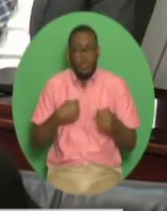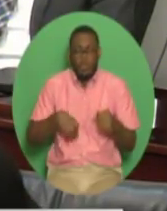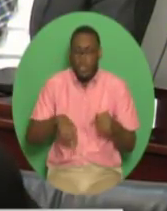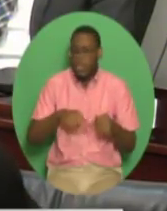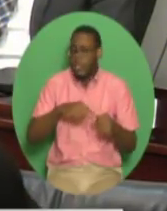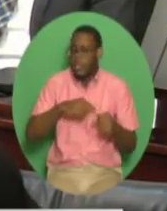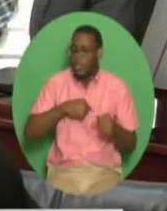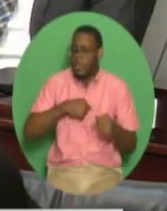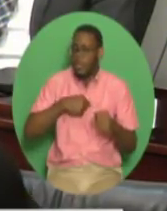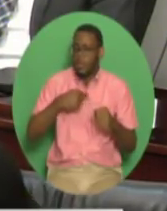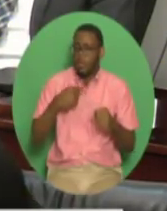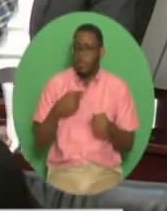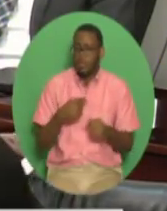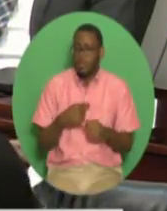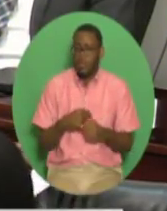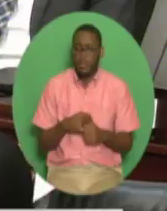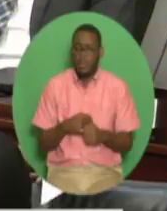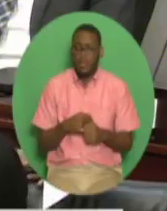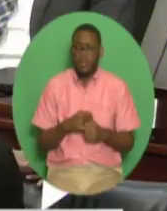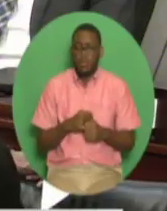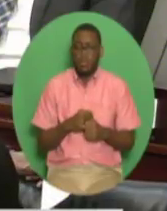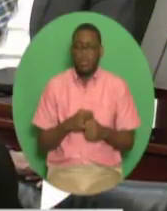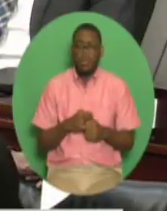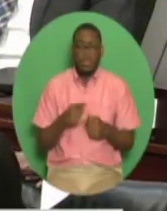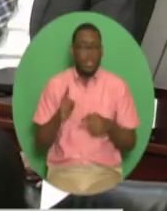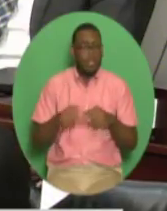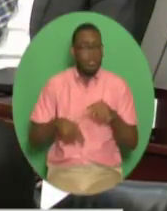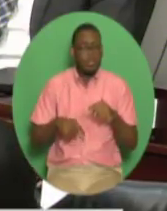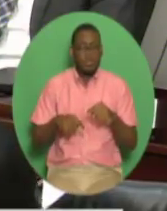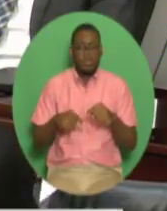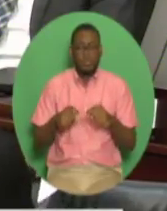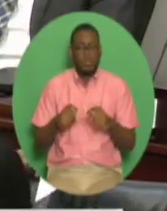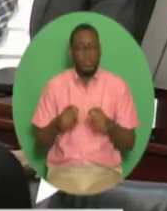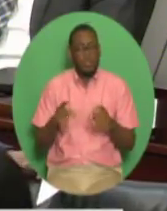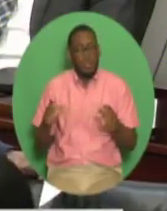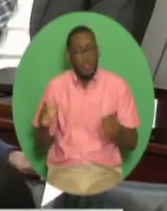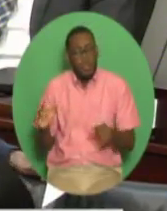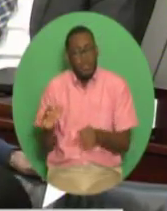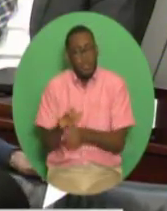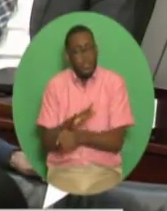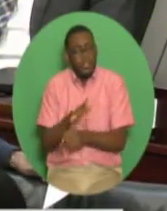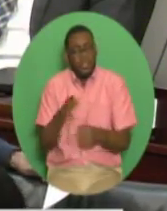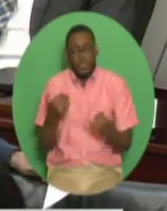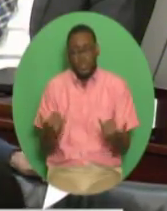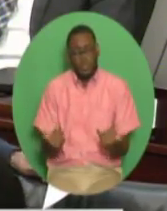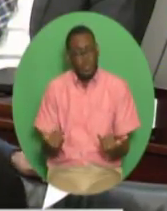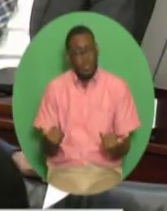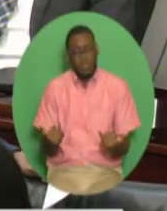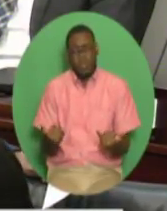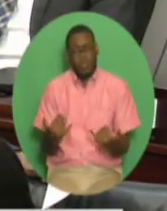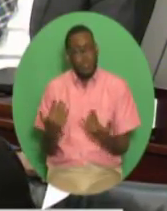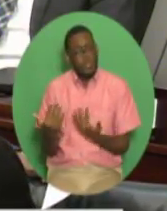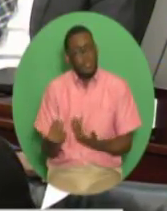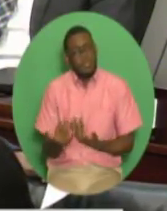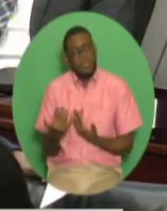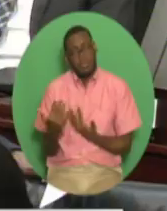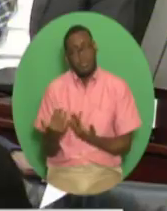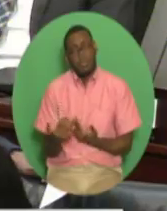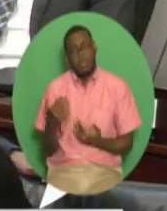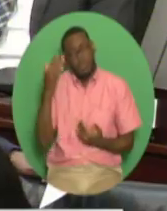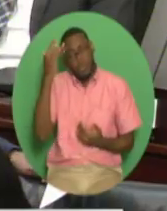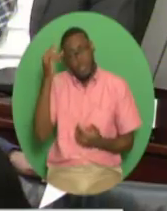to include the construction or the resumption of construction at this time, simply because we